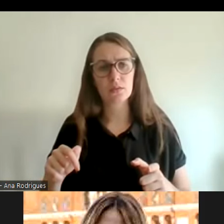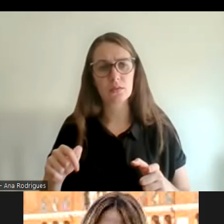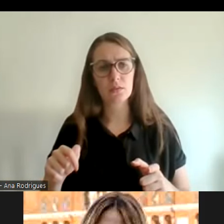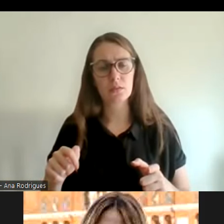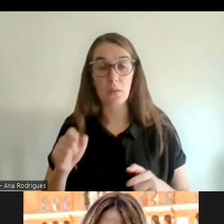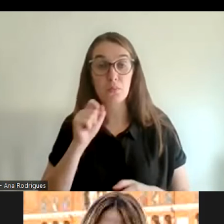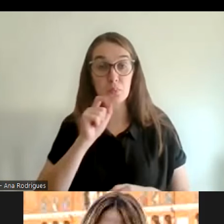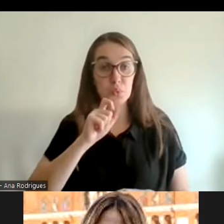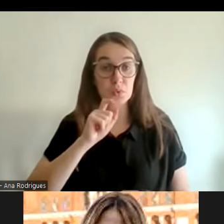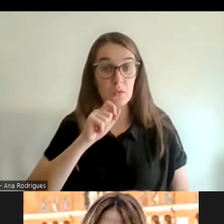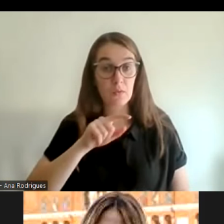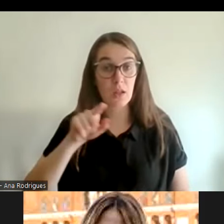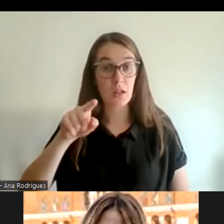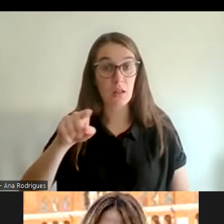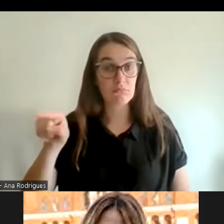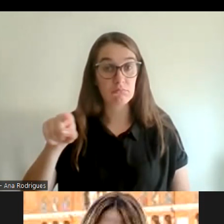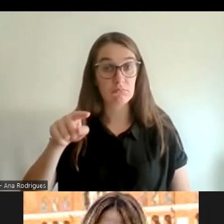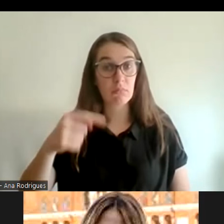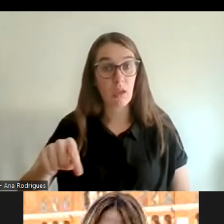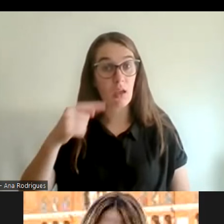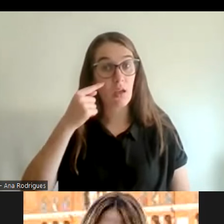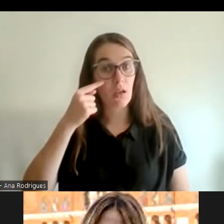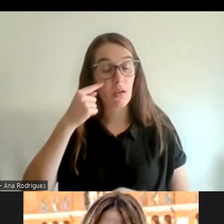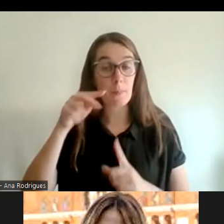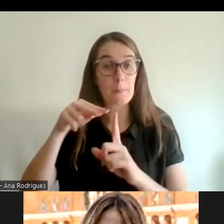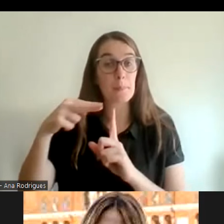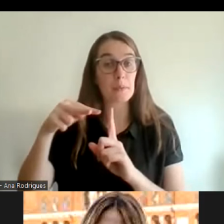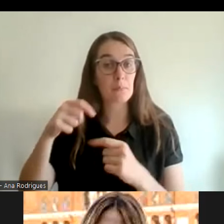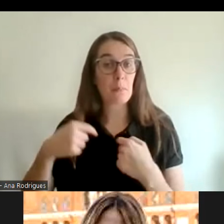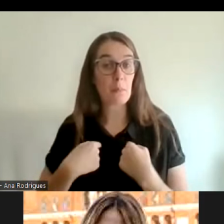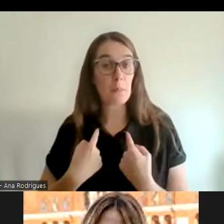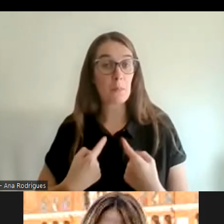have a proper view of